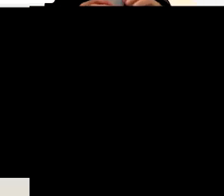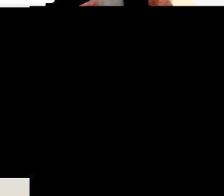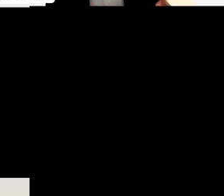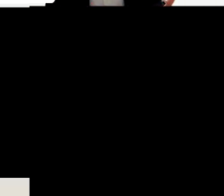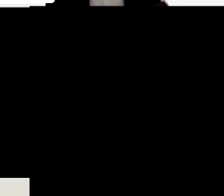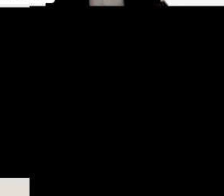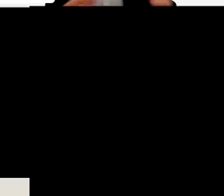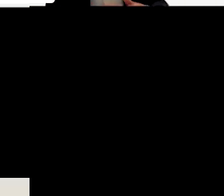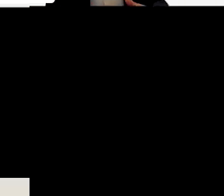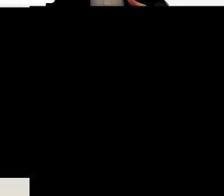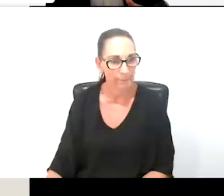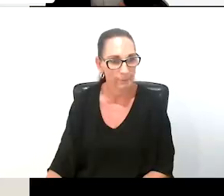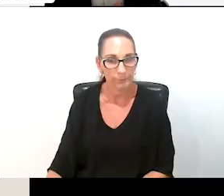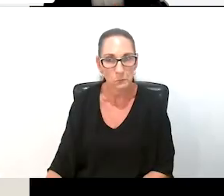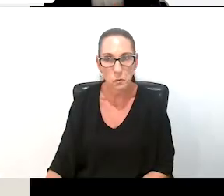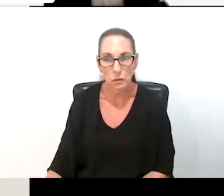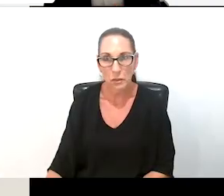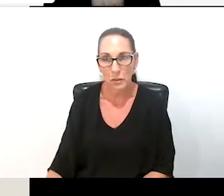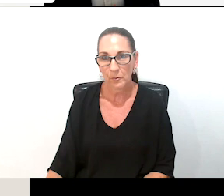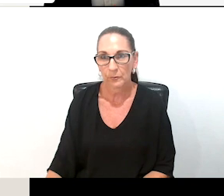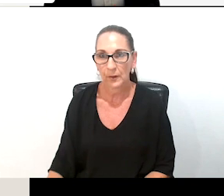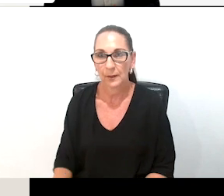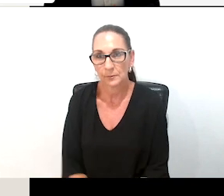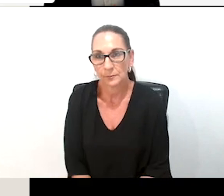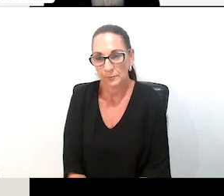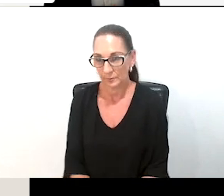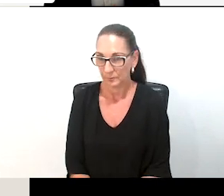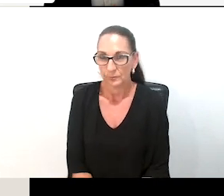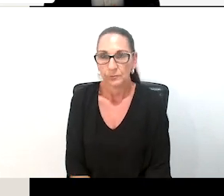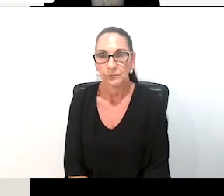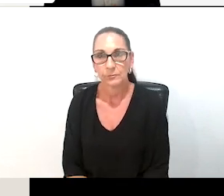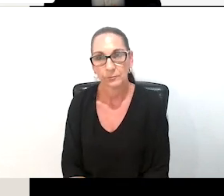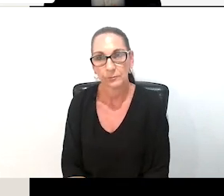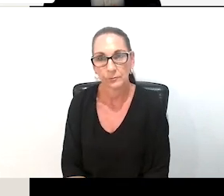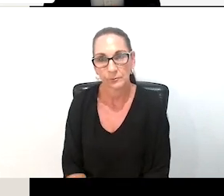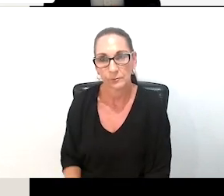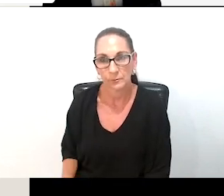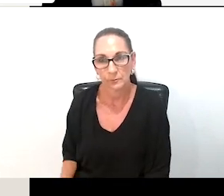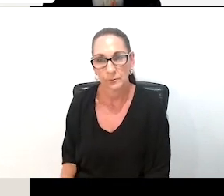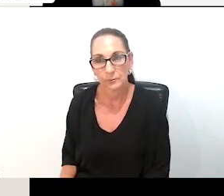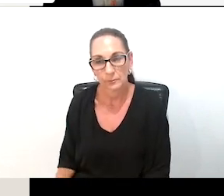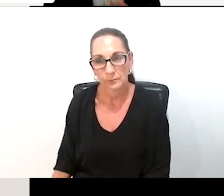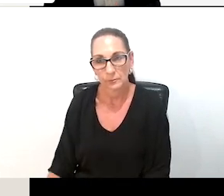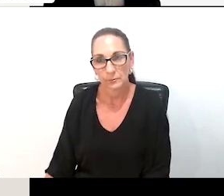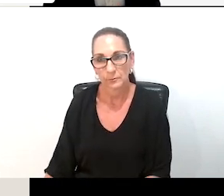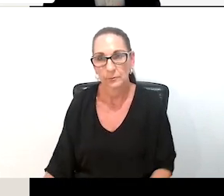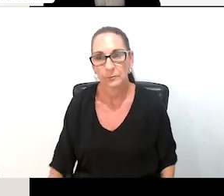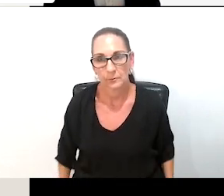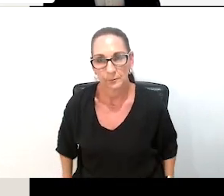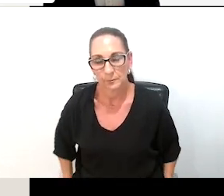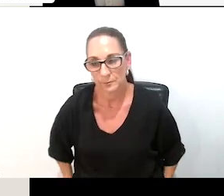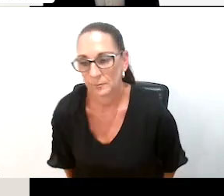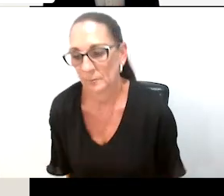different attributes of that person come together to shape their experience. And it tells us about the